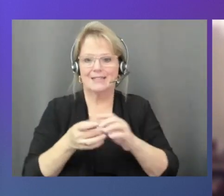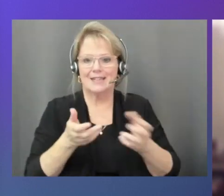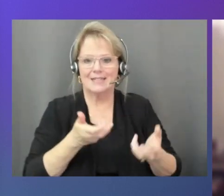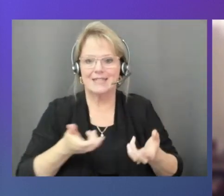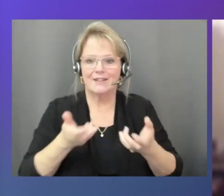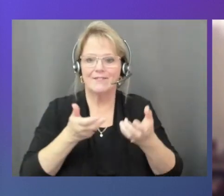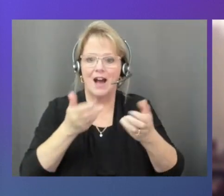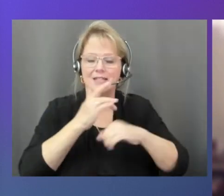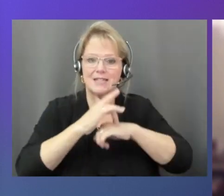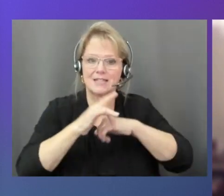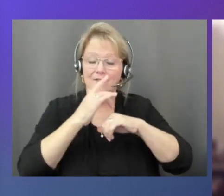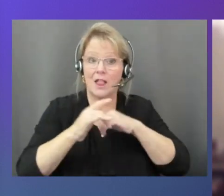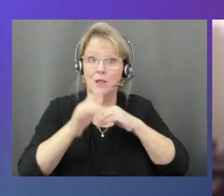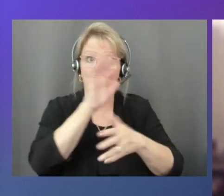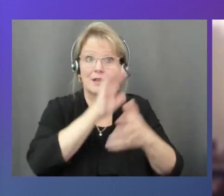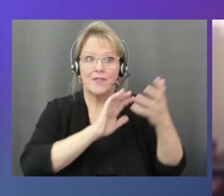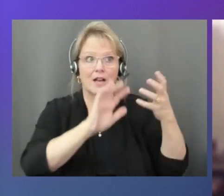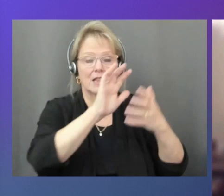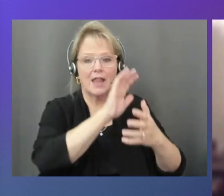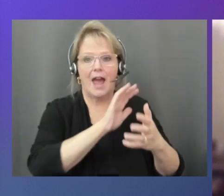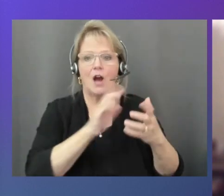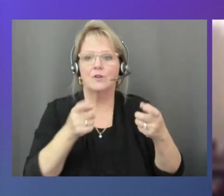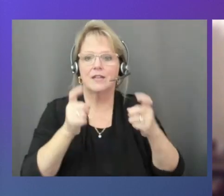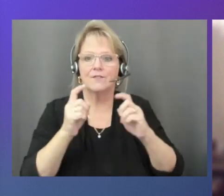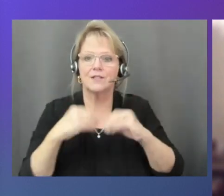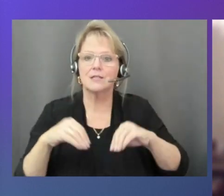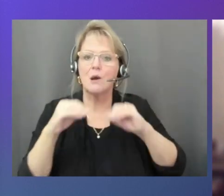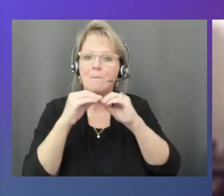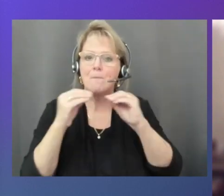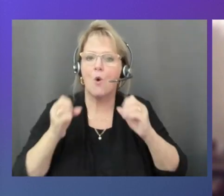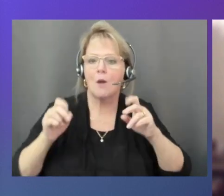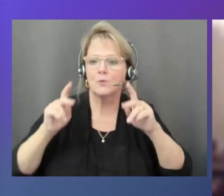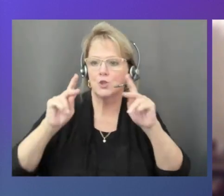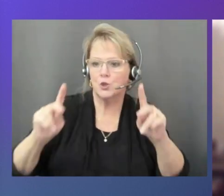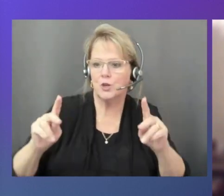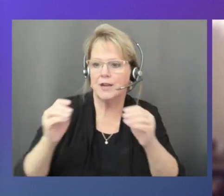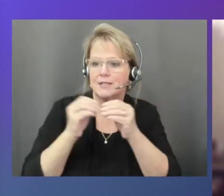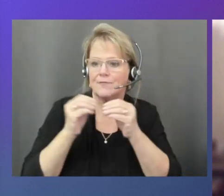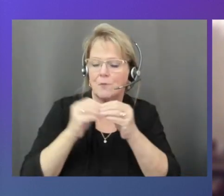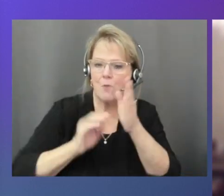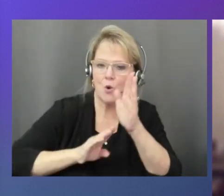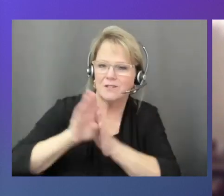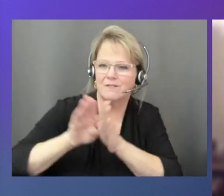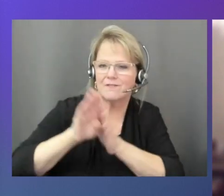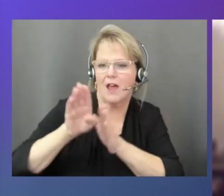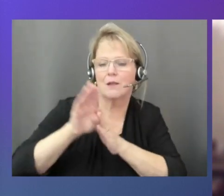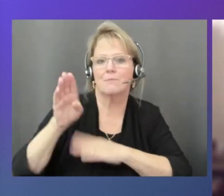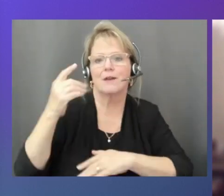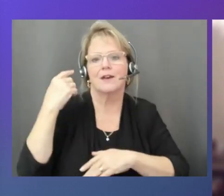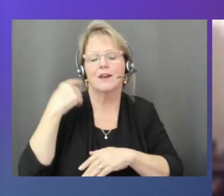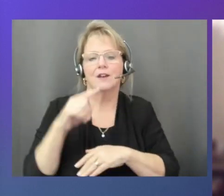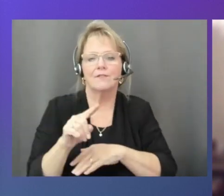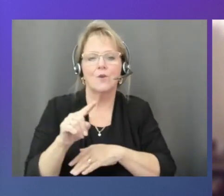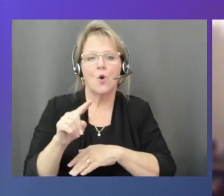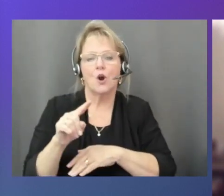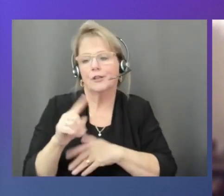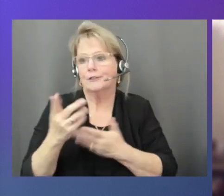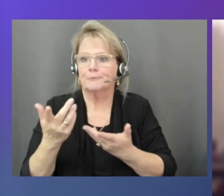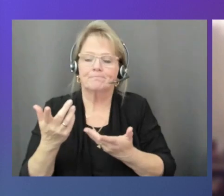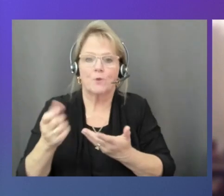unlocks a lot of opportunities for further development, such as remote monitoring and management of IoT infrastructure, or